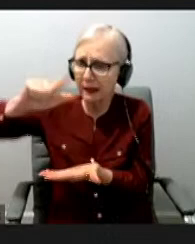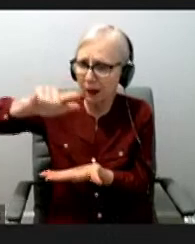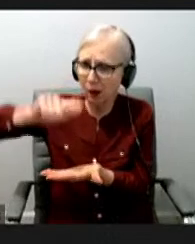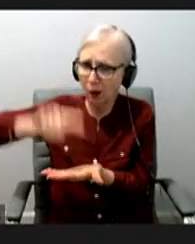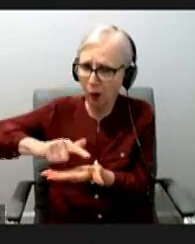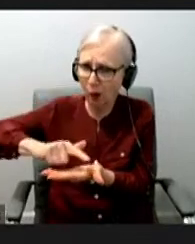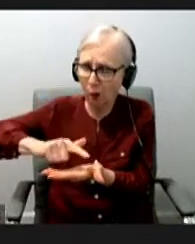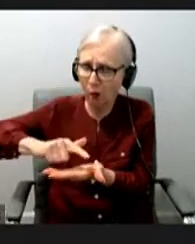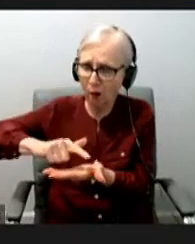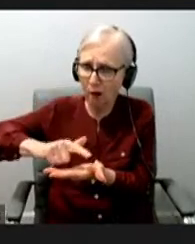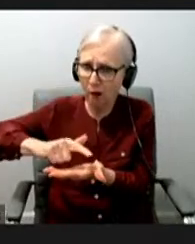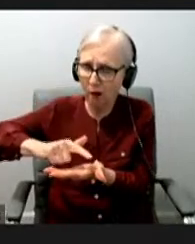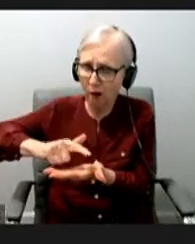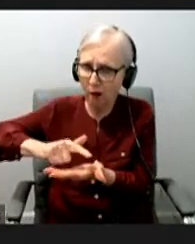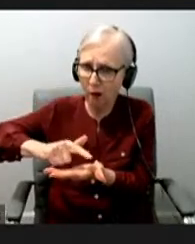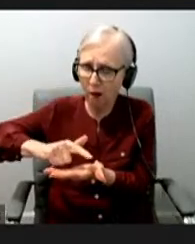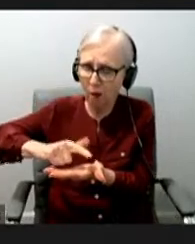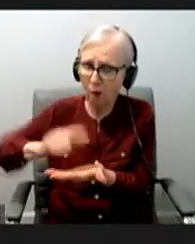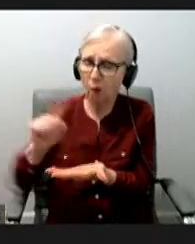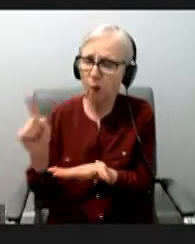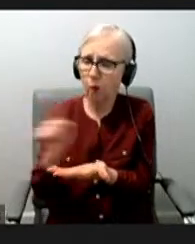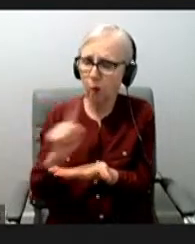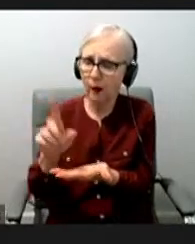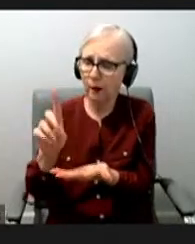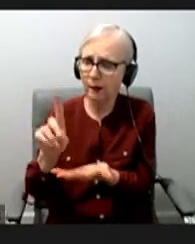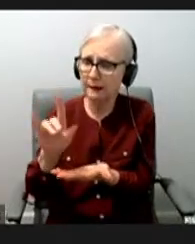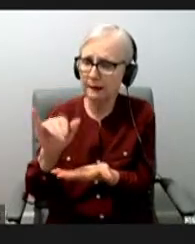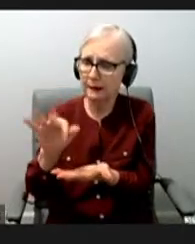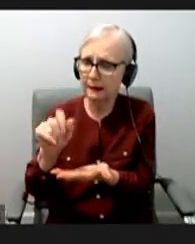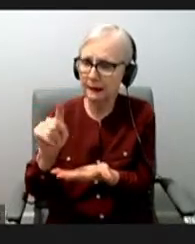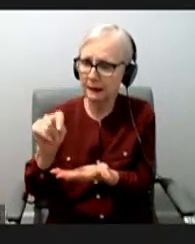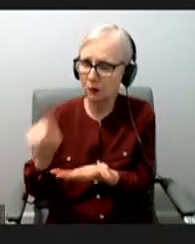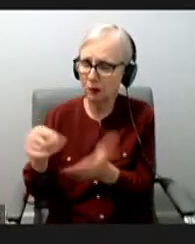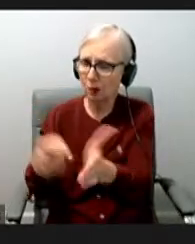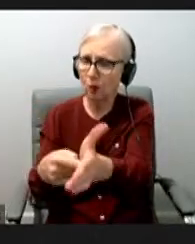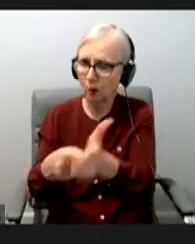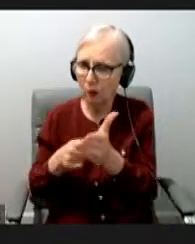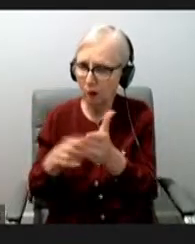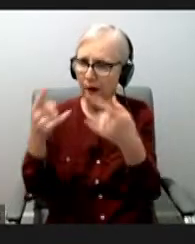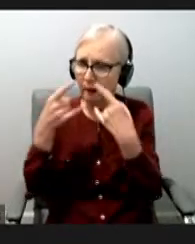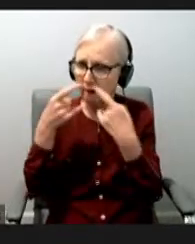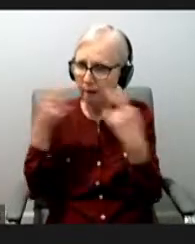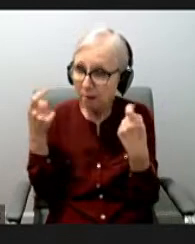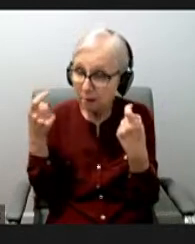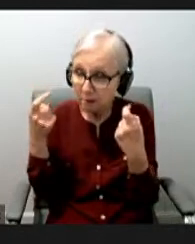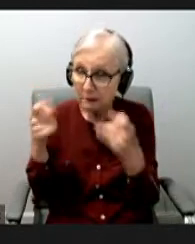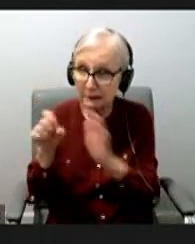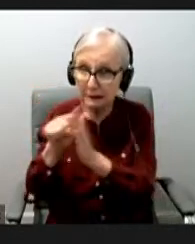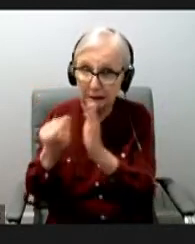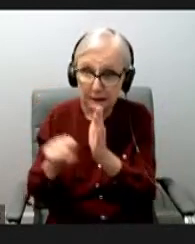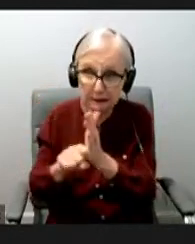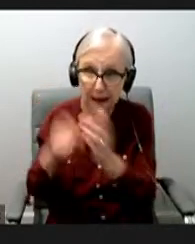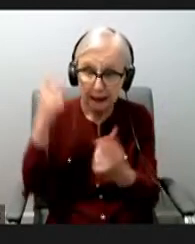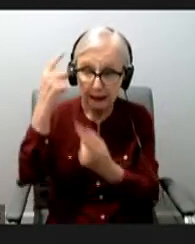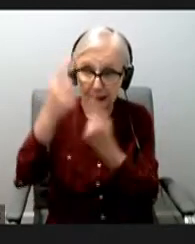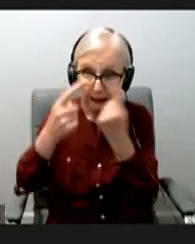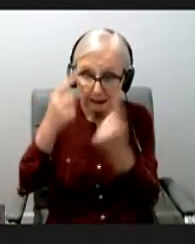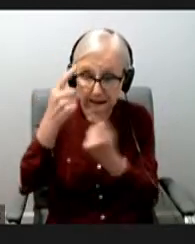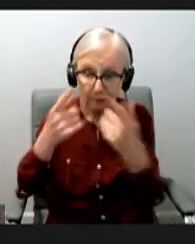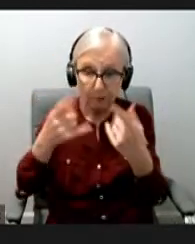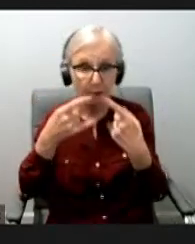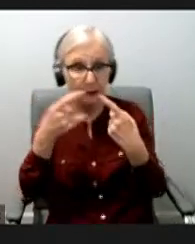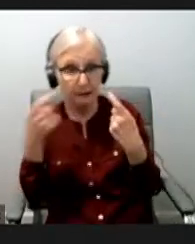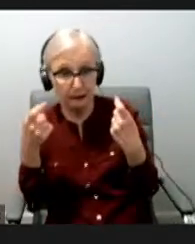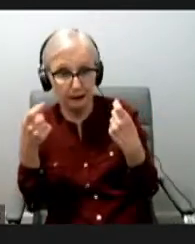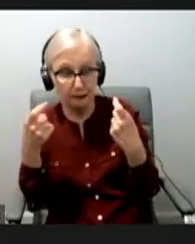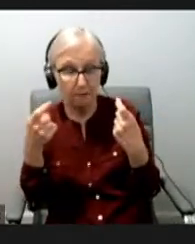among school-aged children where districts are mandating masks, is the state considering any sort of mandate for other areas, especially for those school kids?